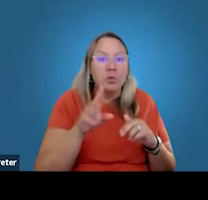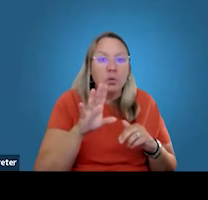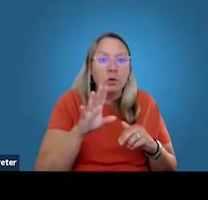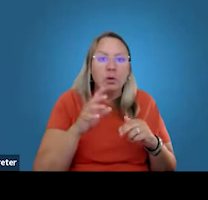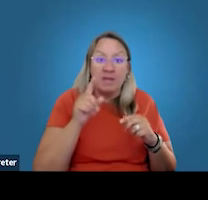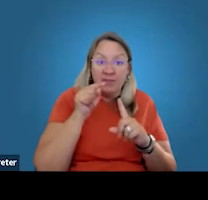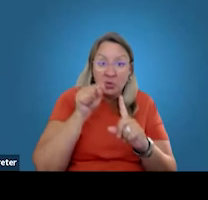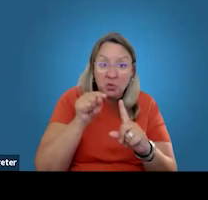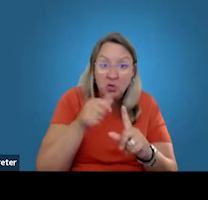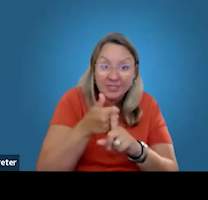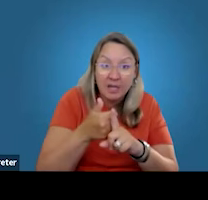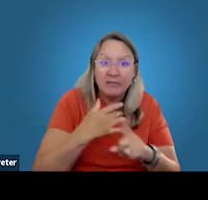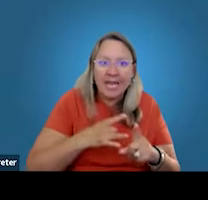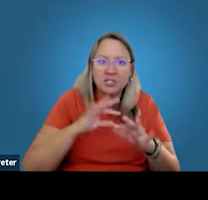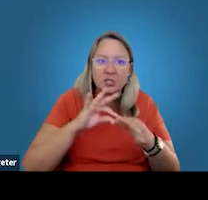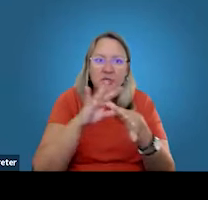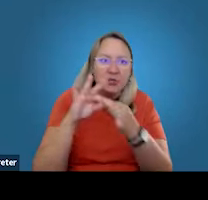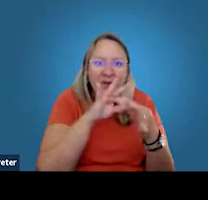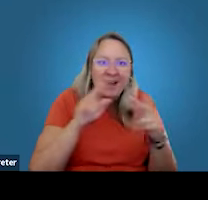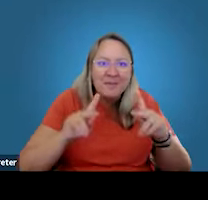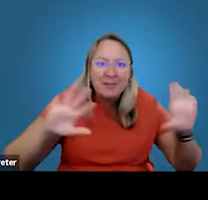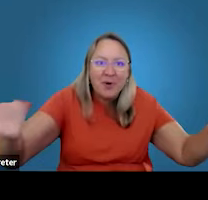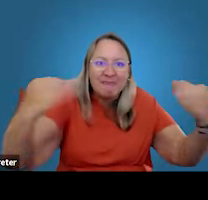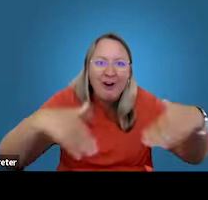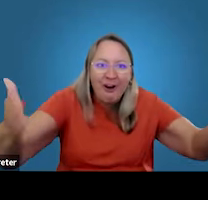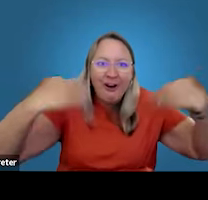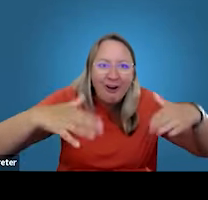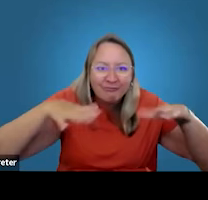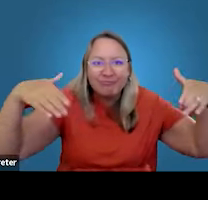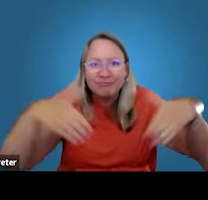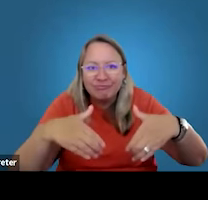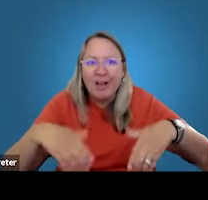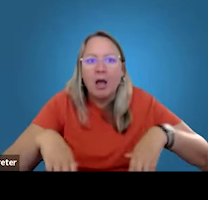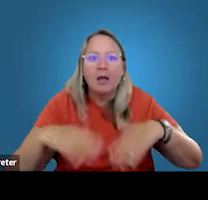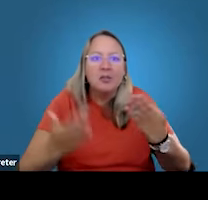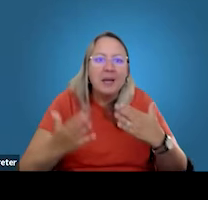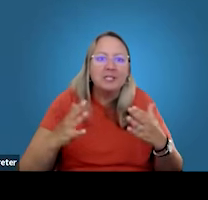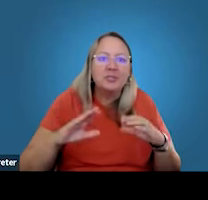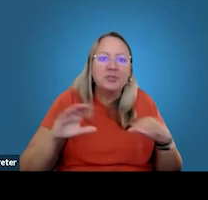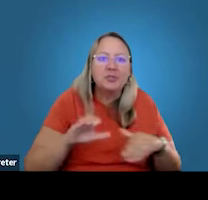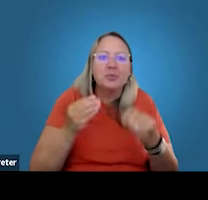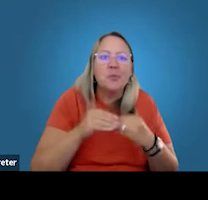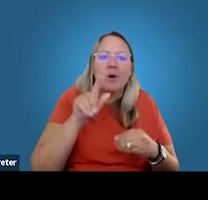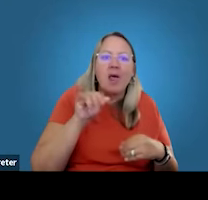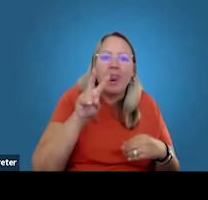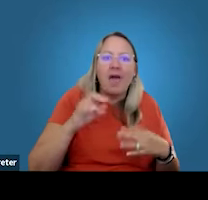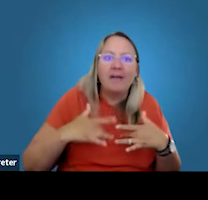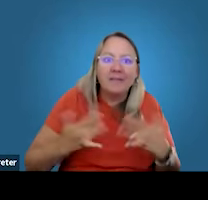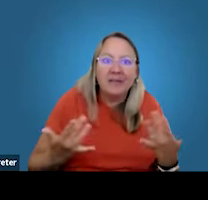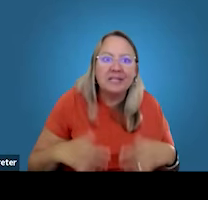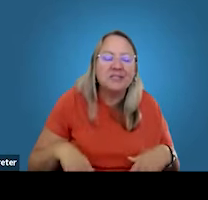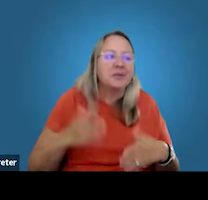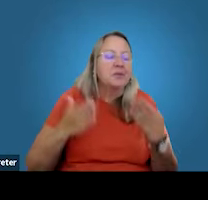you'd be constantly showing how you're bringing people together. You might have more live events that bring people together. You might hero different voices